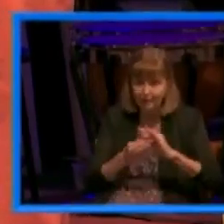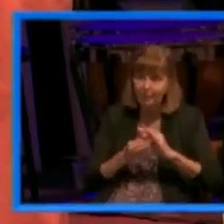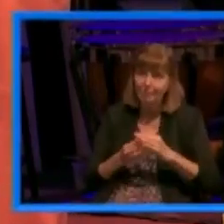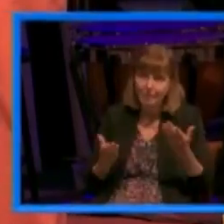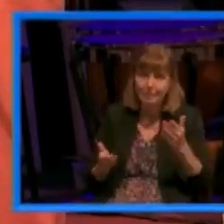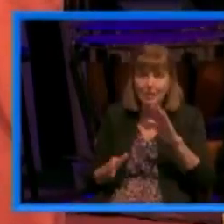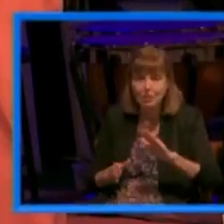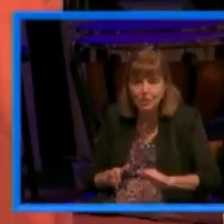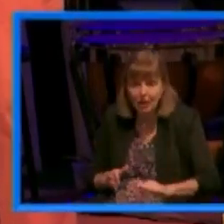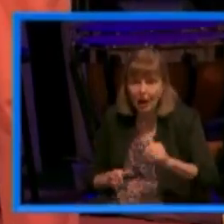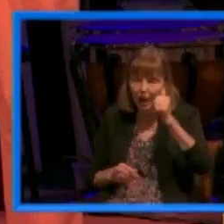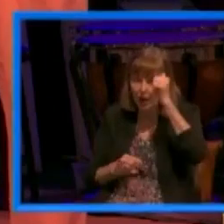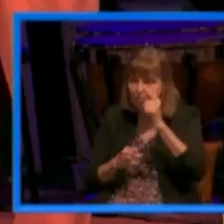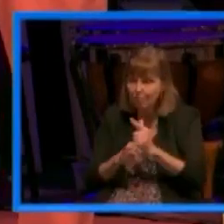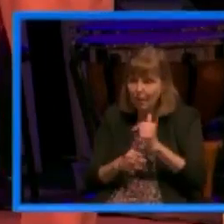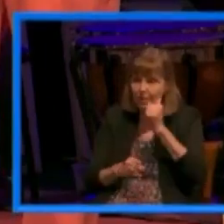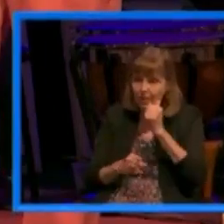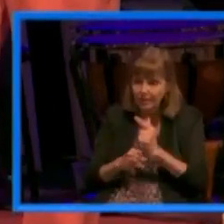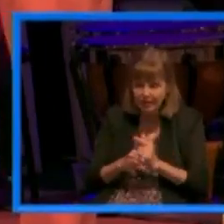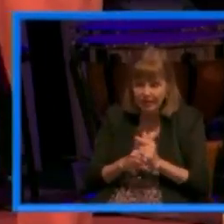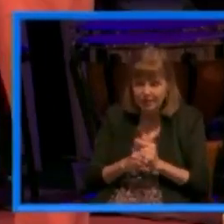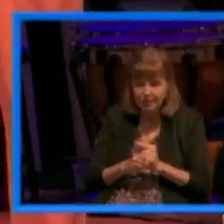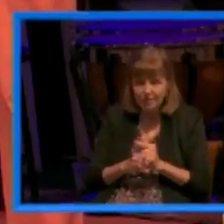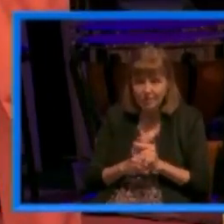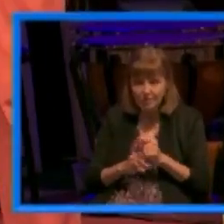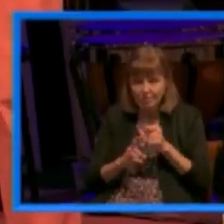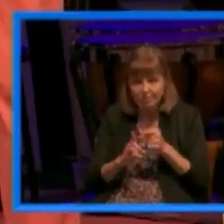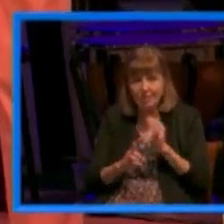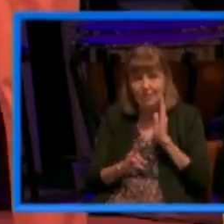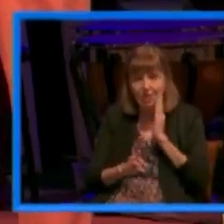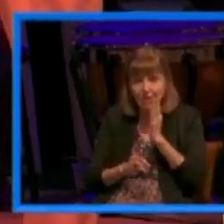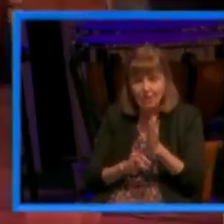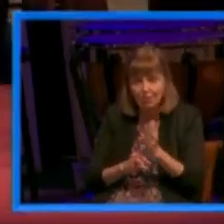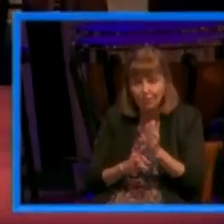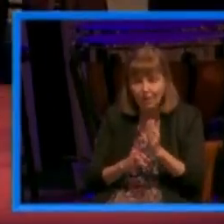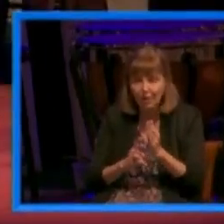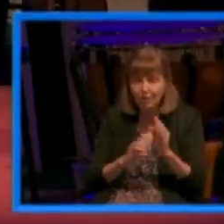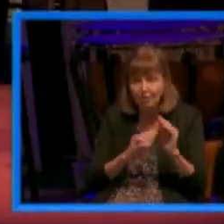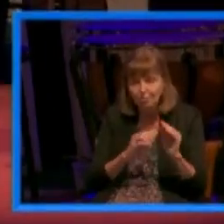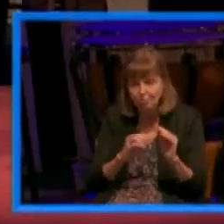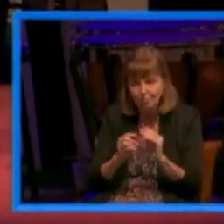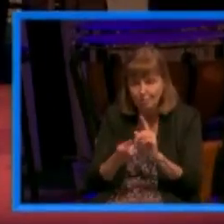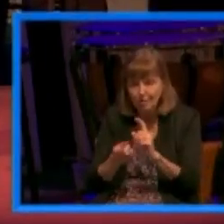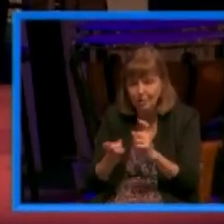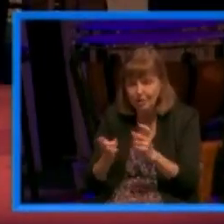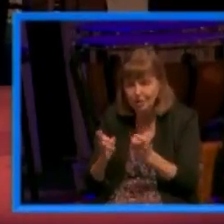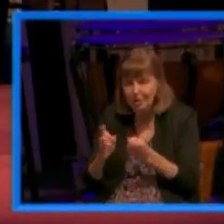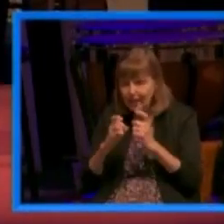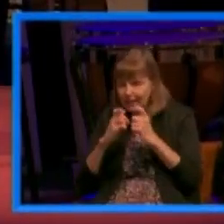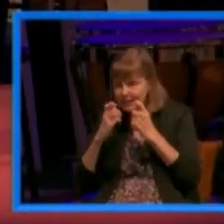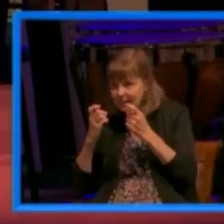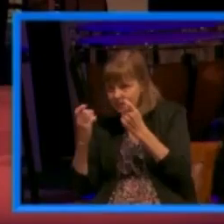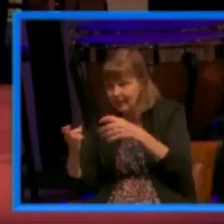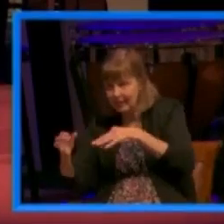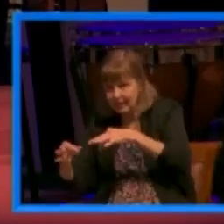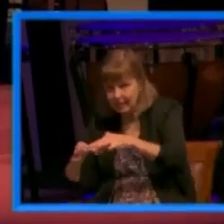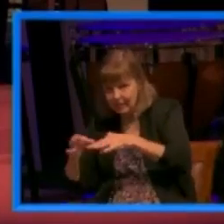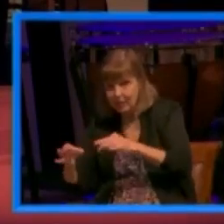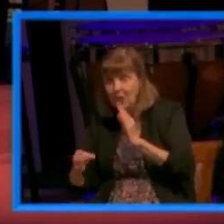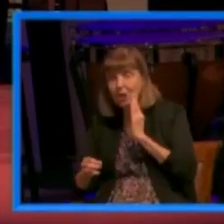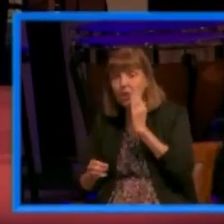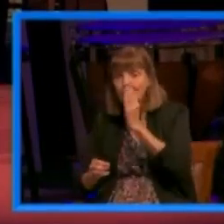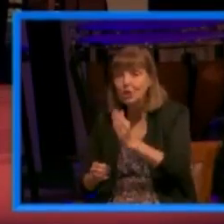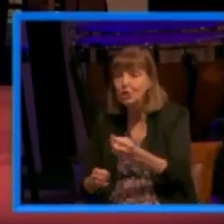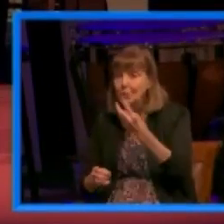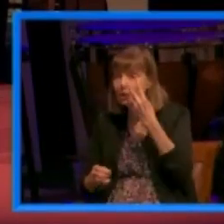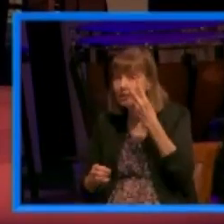will soften or move or change the definition of sin along the way. You can see it in many predominant